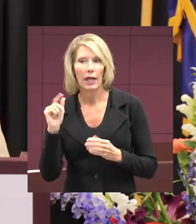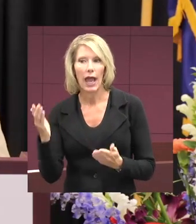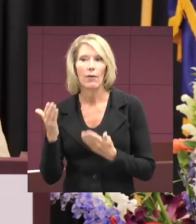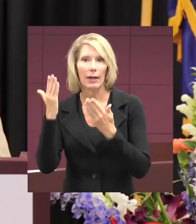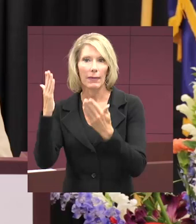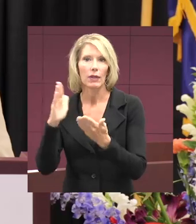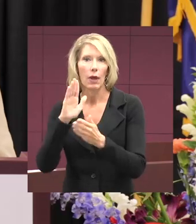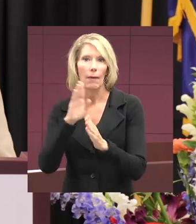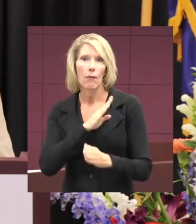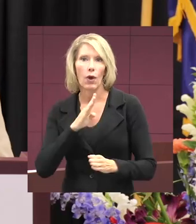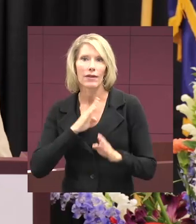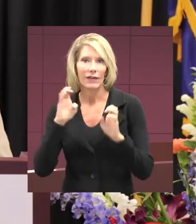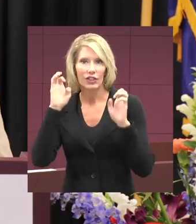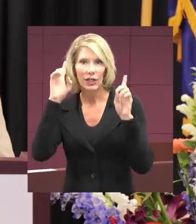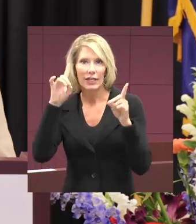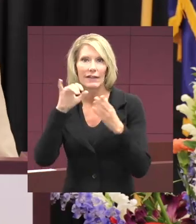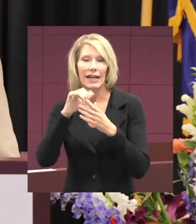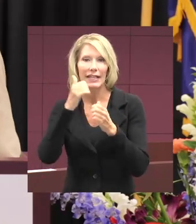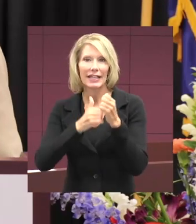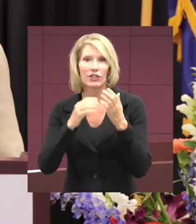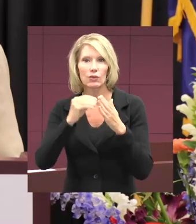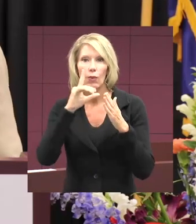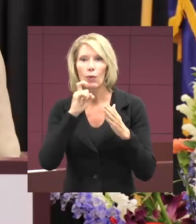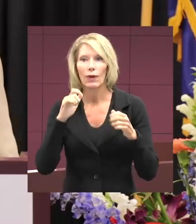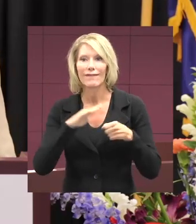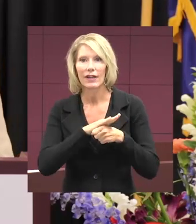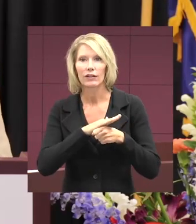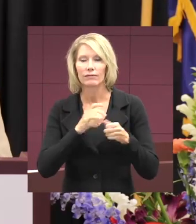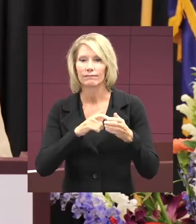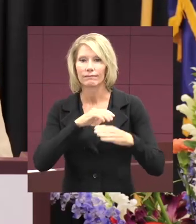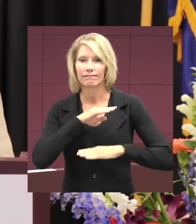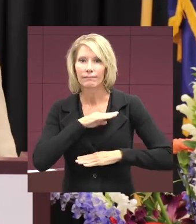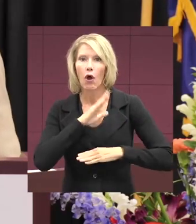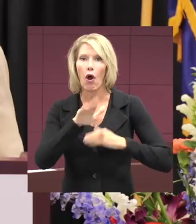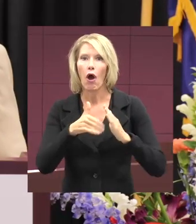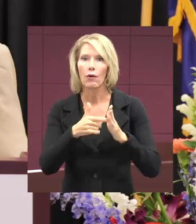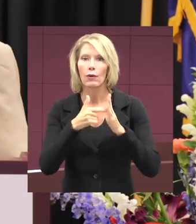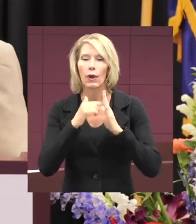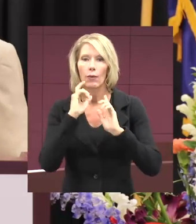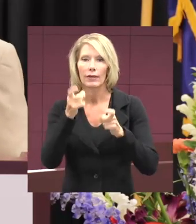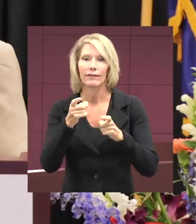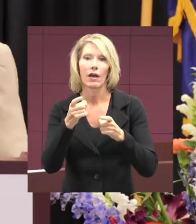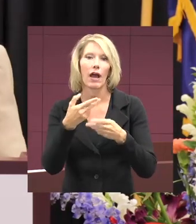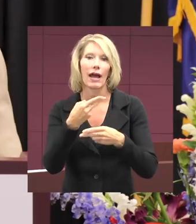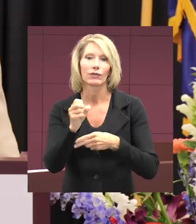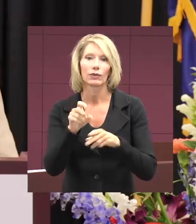of Education that each of the students who have fulfilled all the requirements receive a high school diploma.